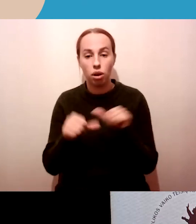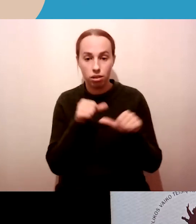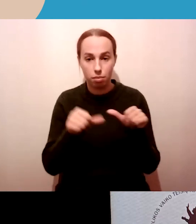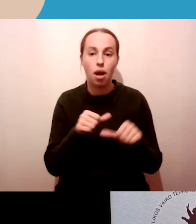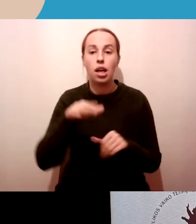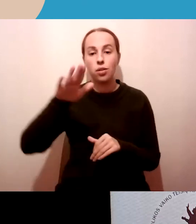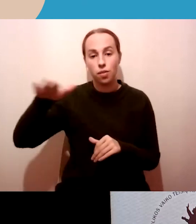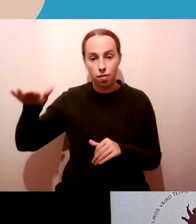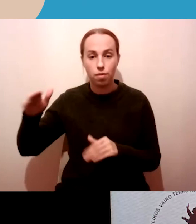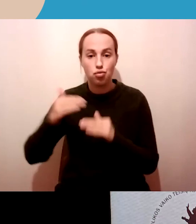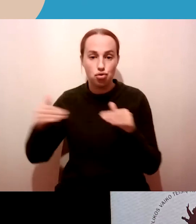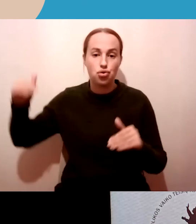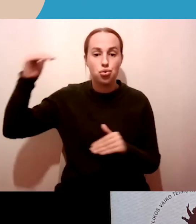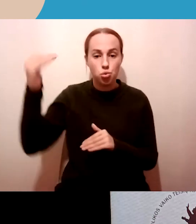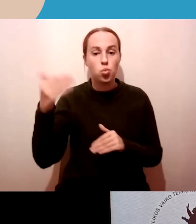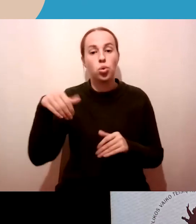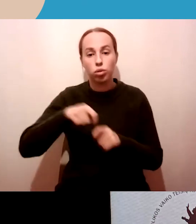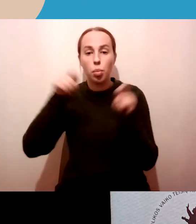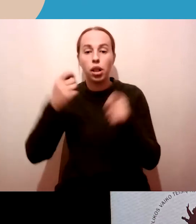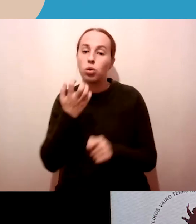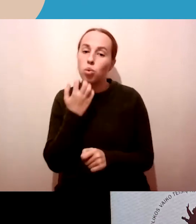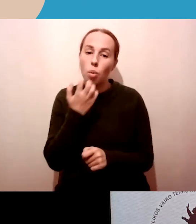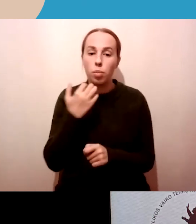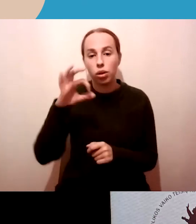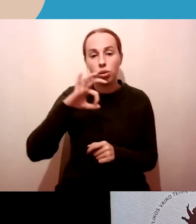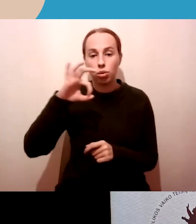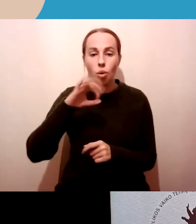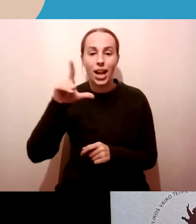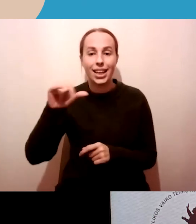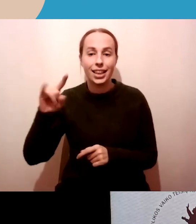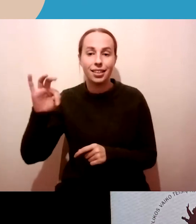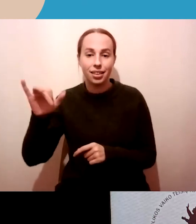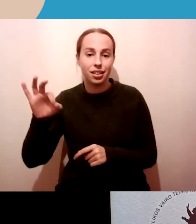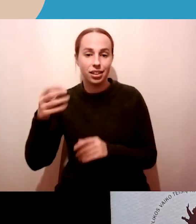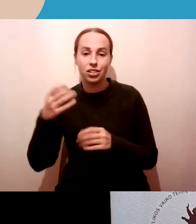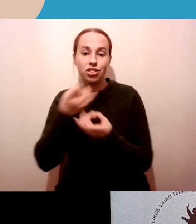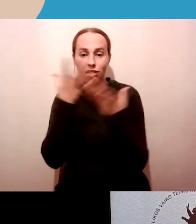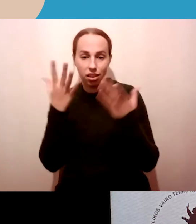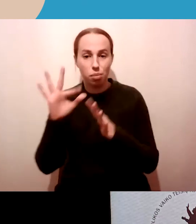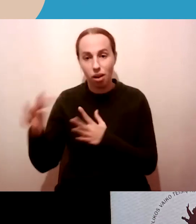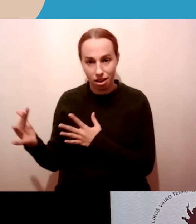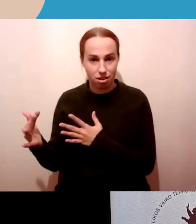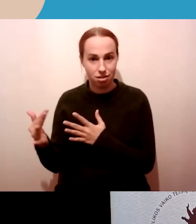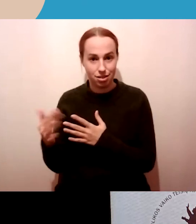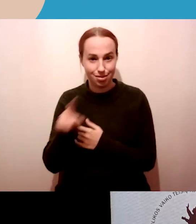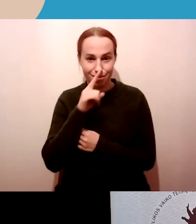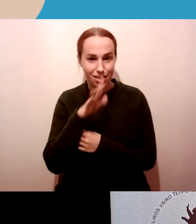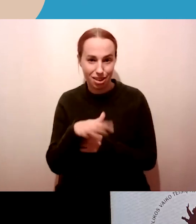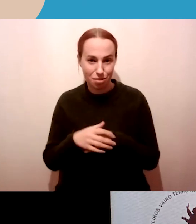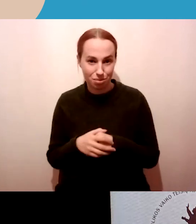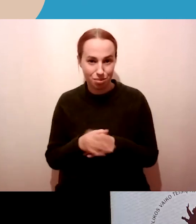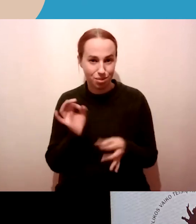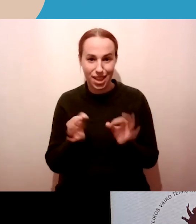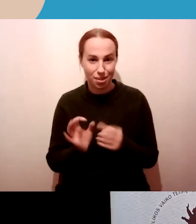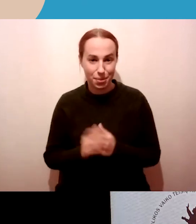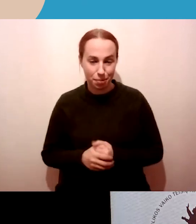measures as are employed in Sweden? Well, I think it's not normal to leave it up